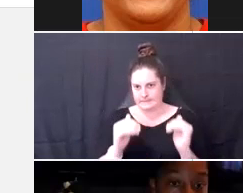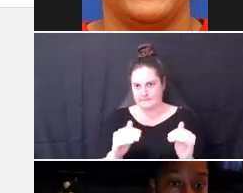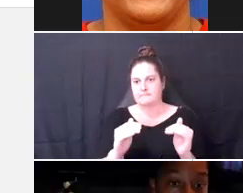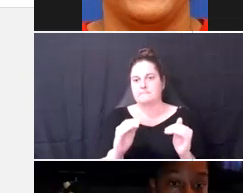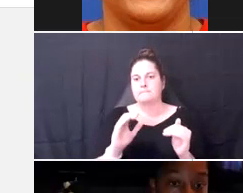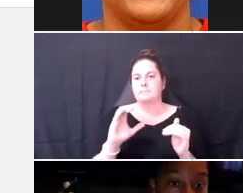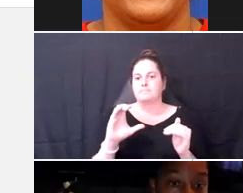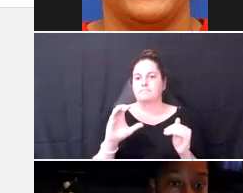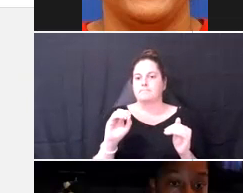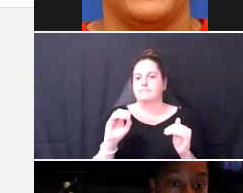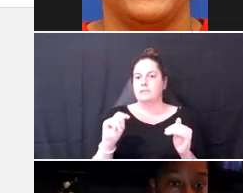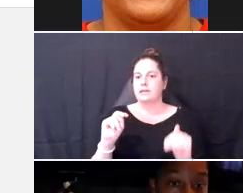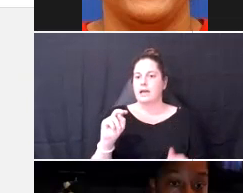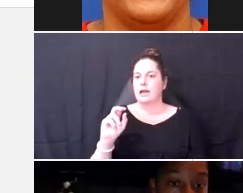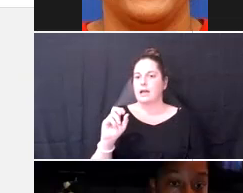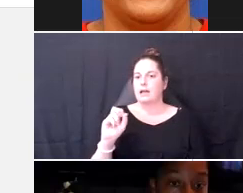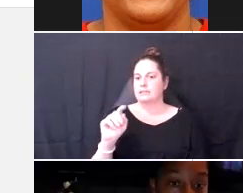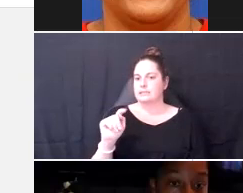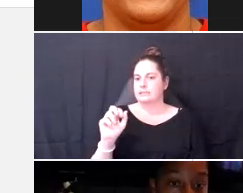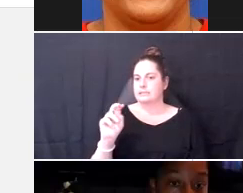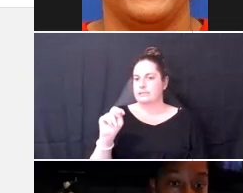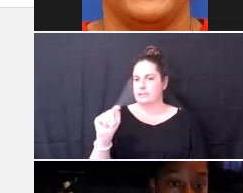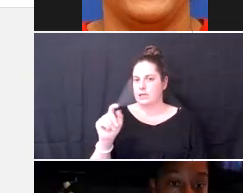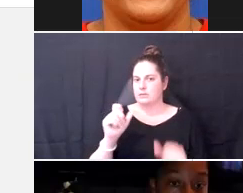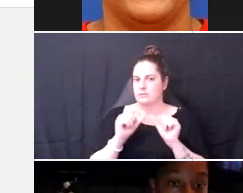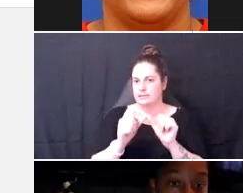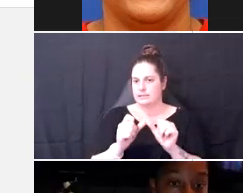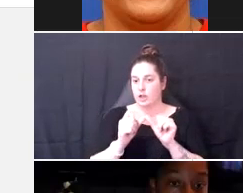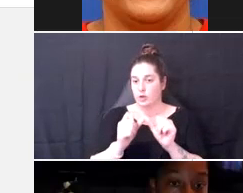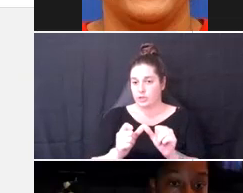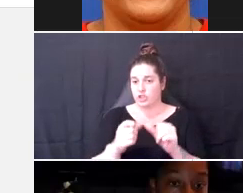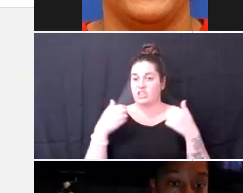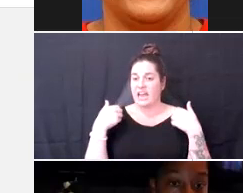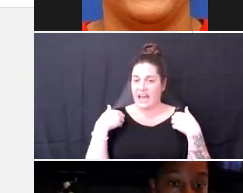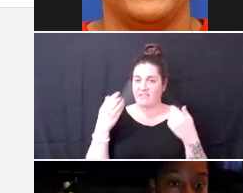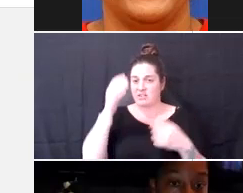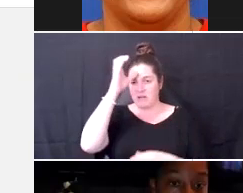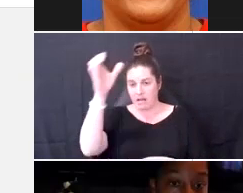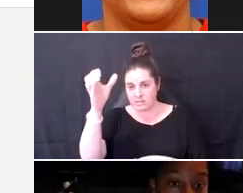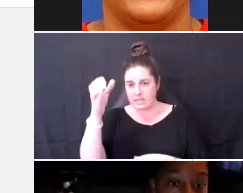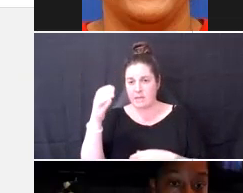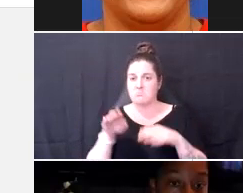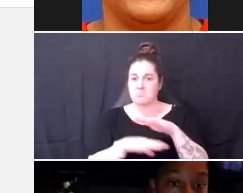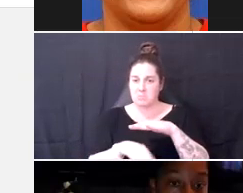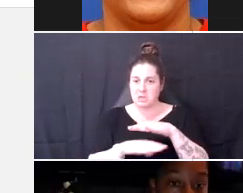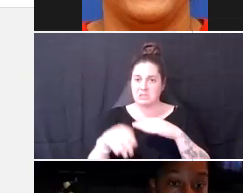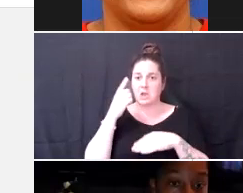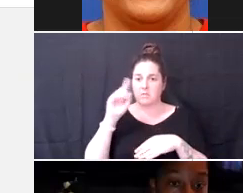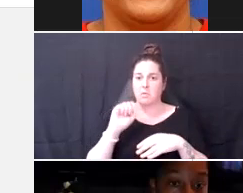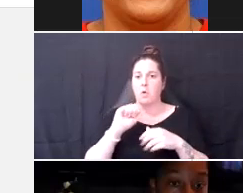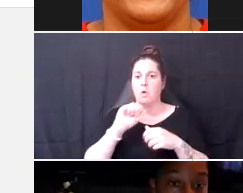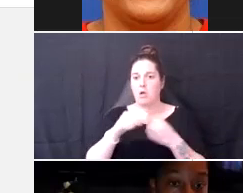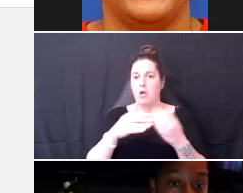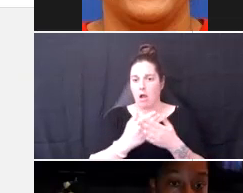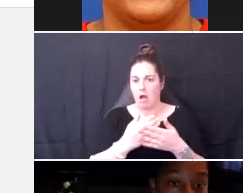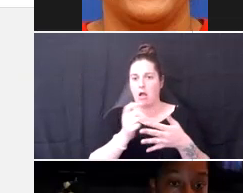so we've got the frame of our basic definitions. What is distance? What is displacement? What is speed? What is velocity?